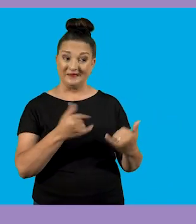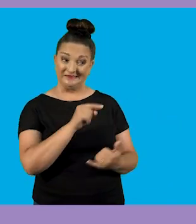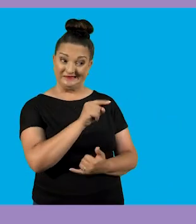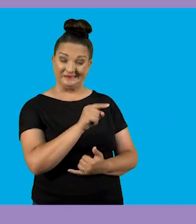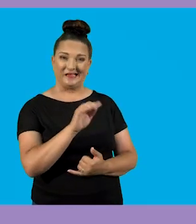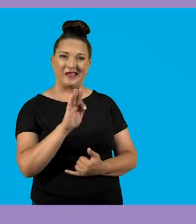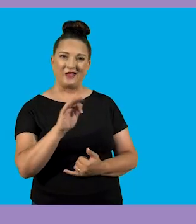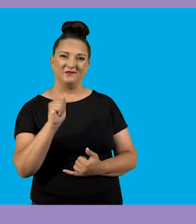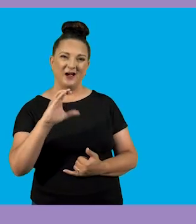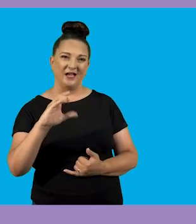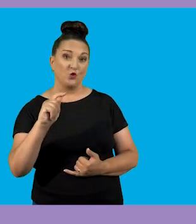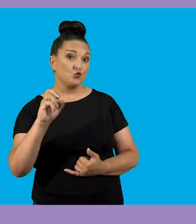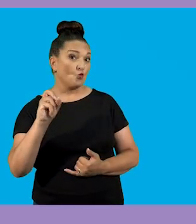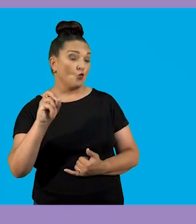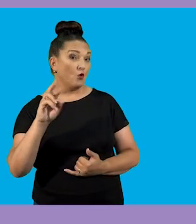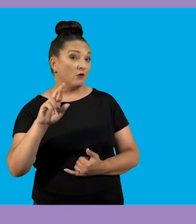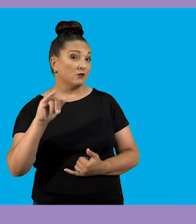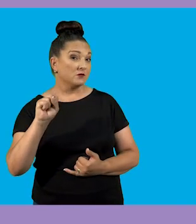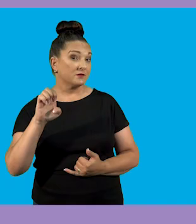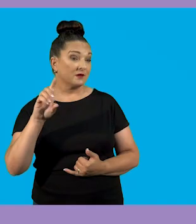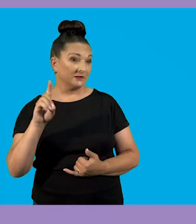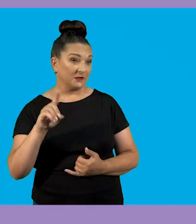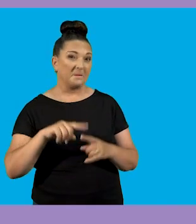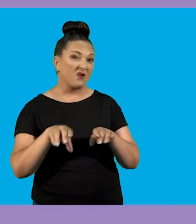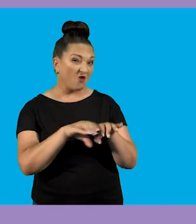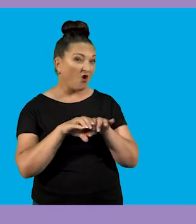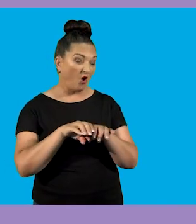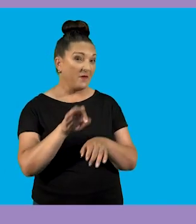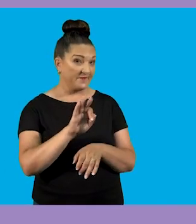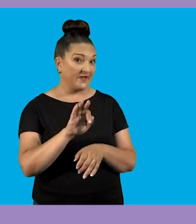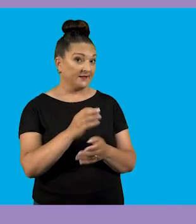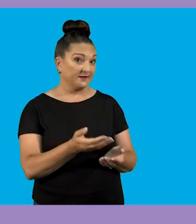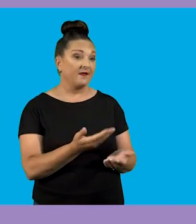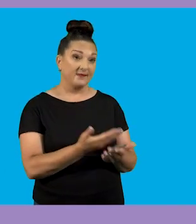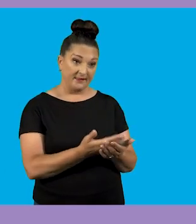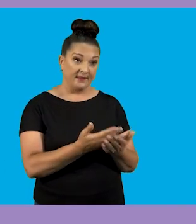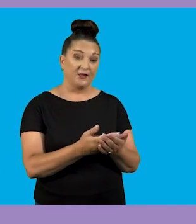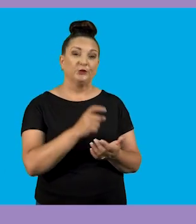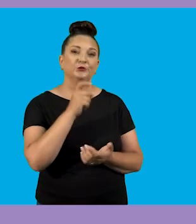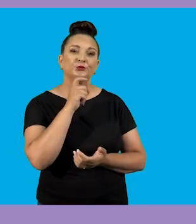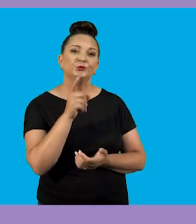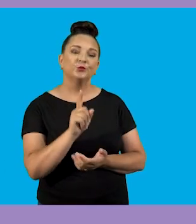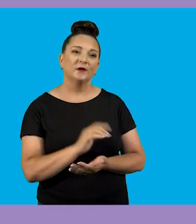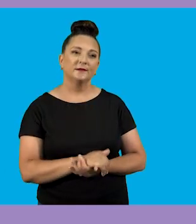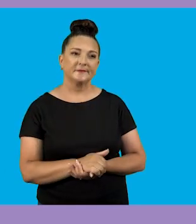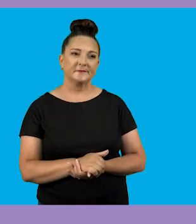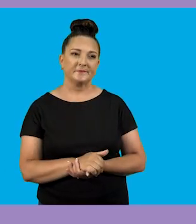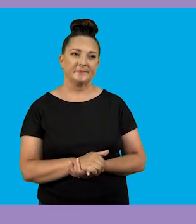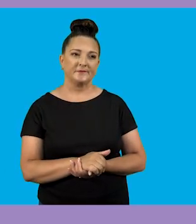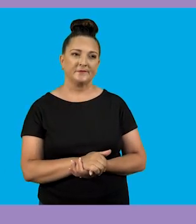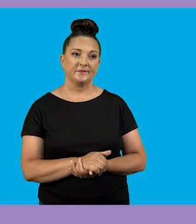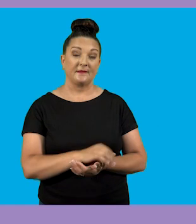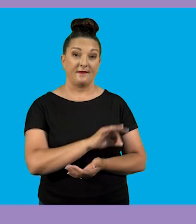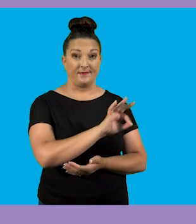going to factorize. When we look at the numerator there, we can take out a common factor. And the common factor that we are going to take out